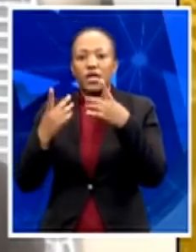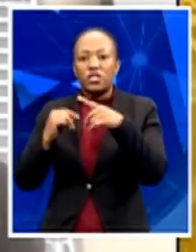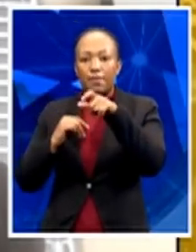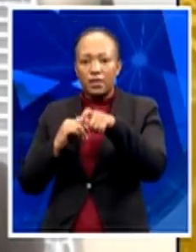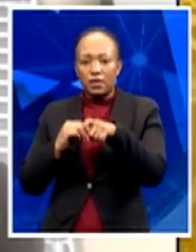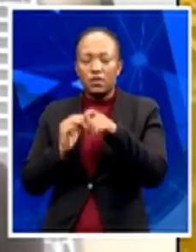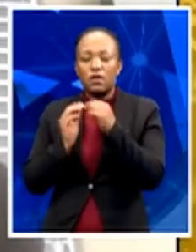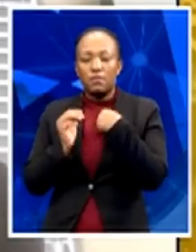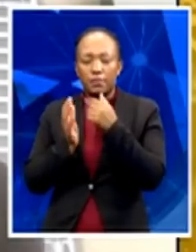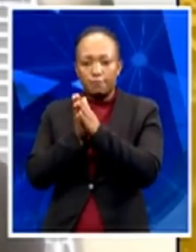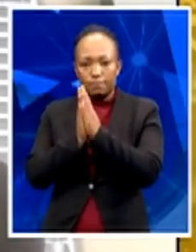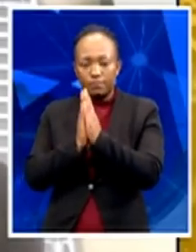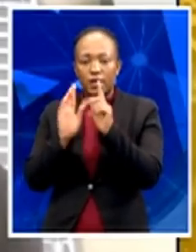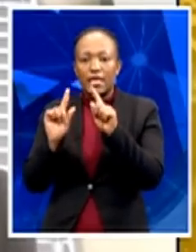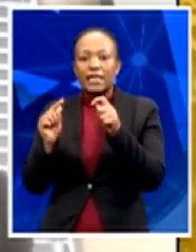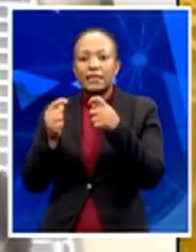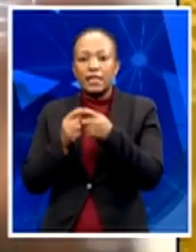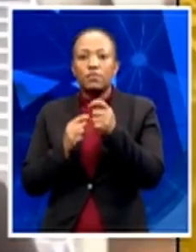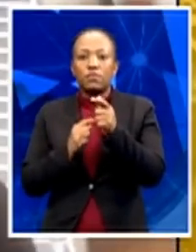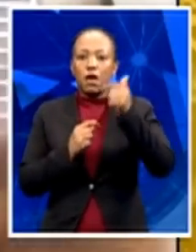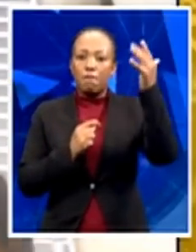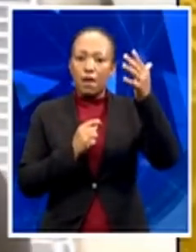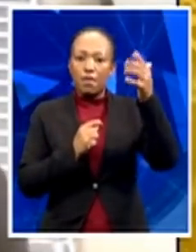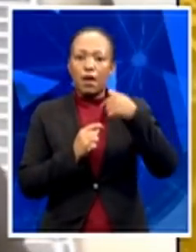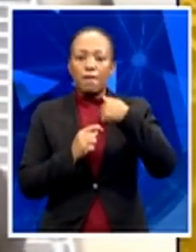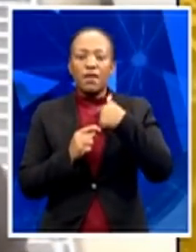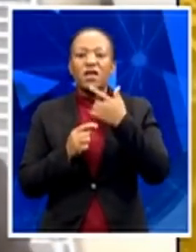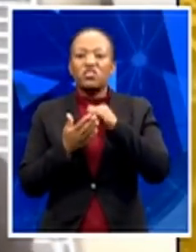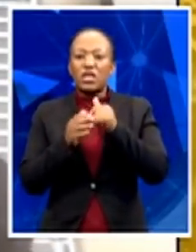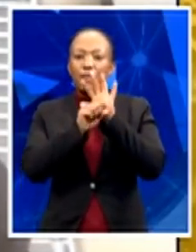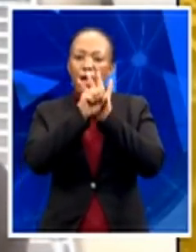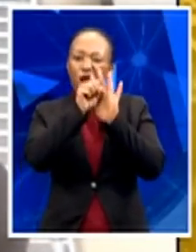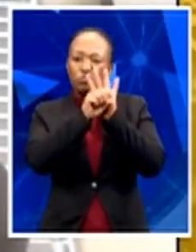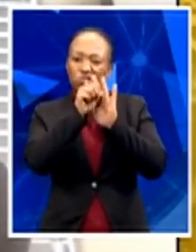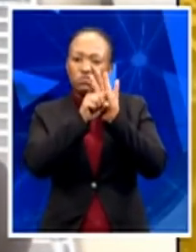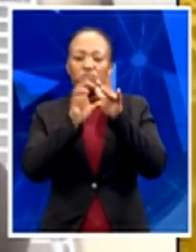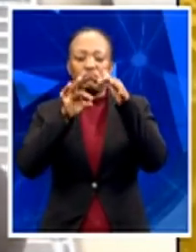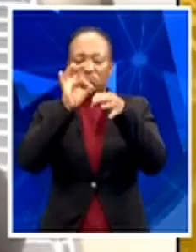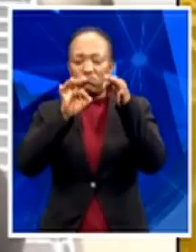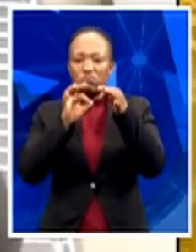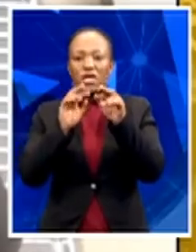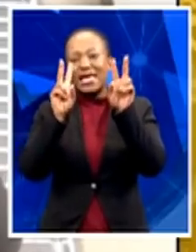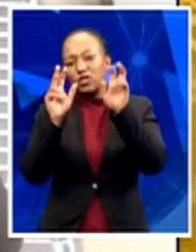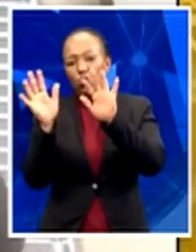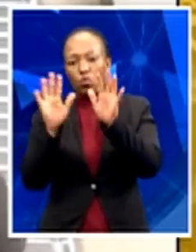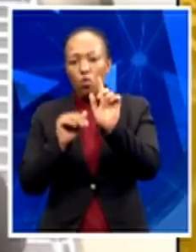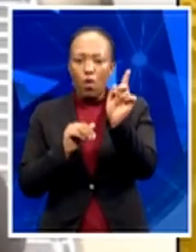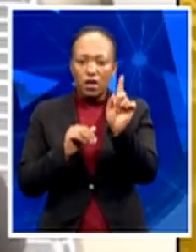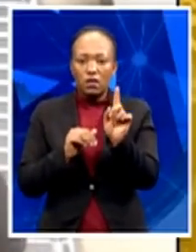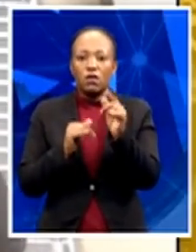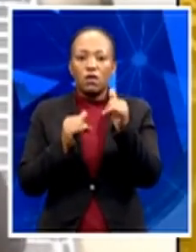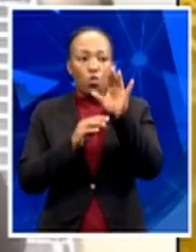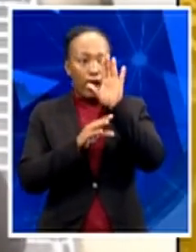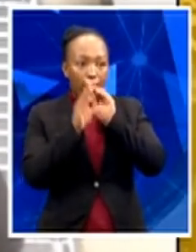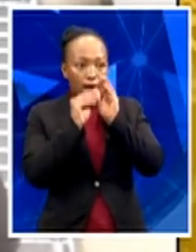presents. I was doing an overview in terms of where the issues are and what lessons we are learning. If you will allow